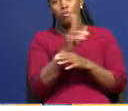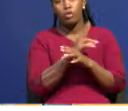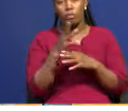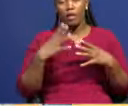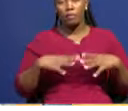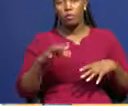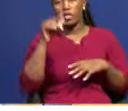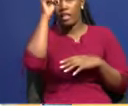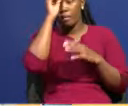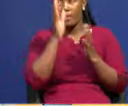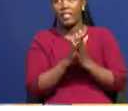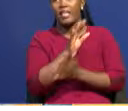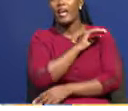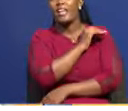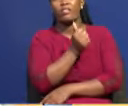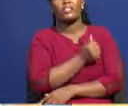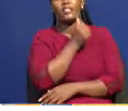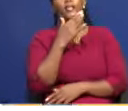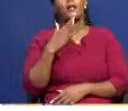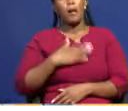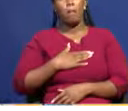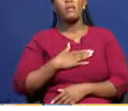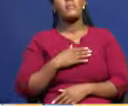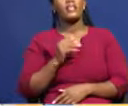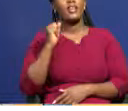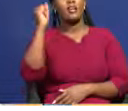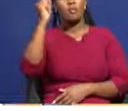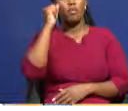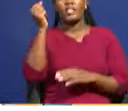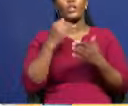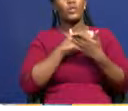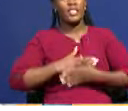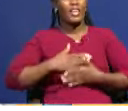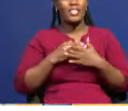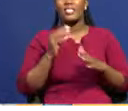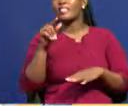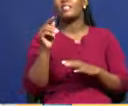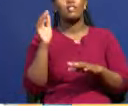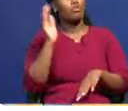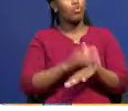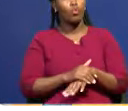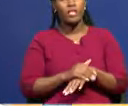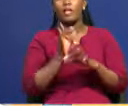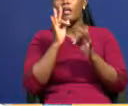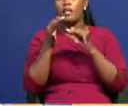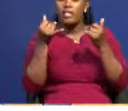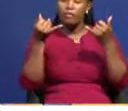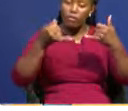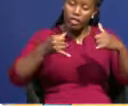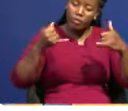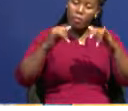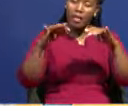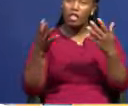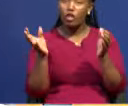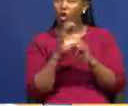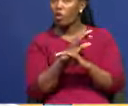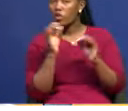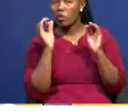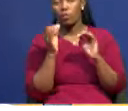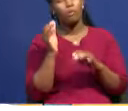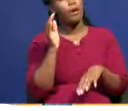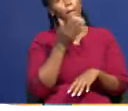people in authority. Okay. I think as a political scientist, it's mm-hmm a good thing. Mm-hmm. Whether it's implemented or not, it's a different story. Mm-hmm. But the fact